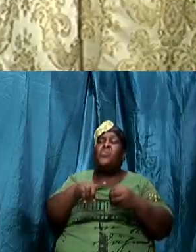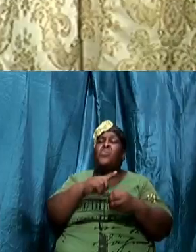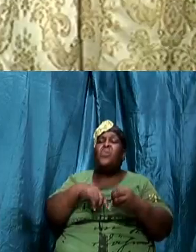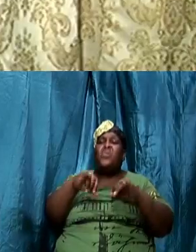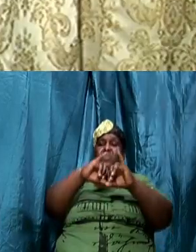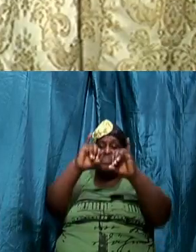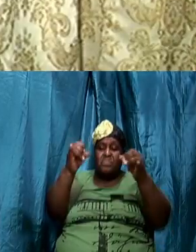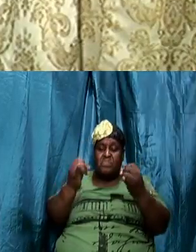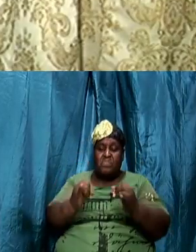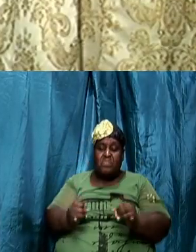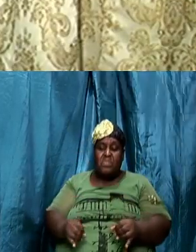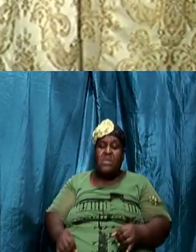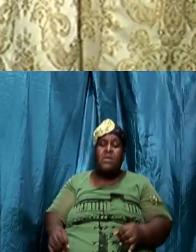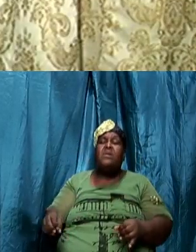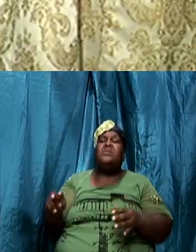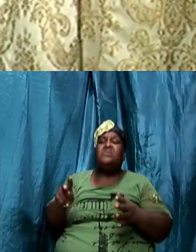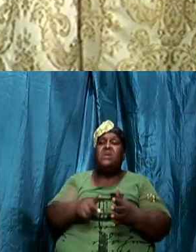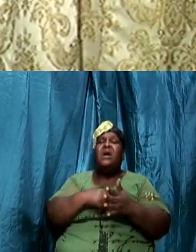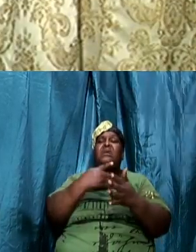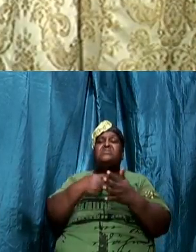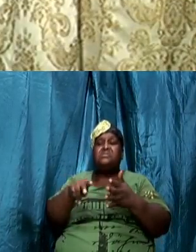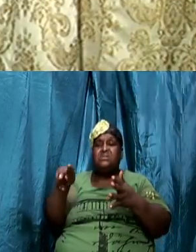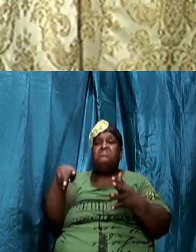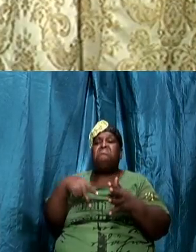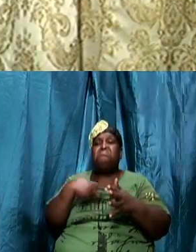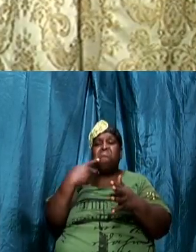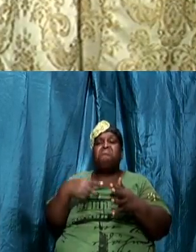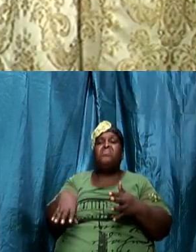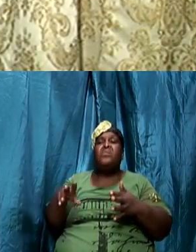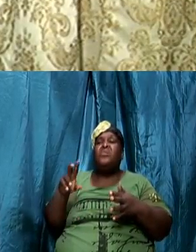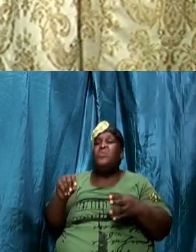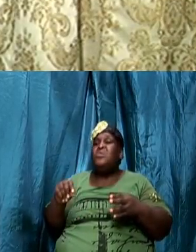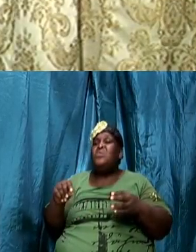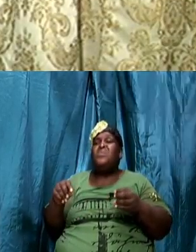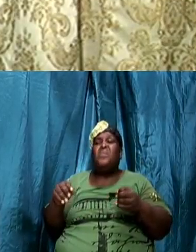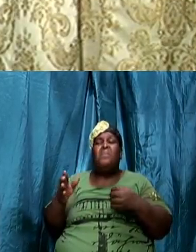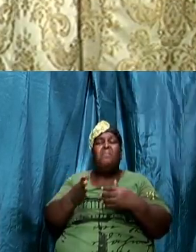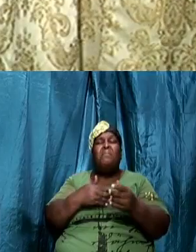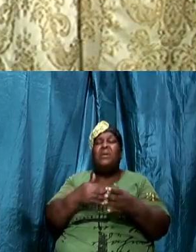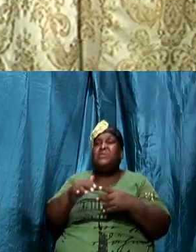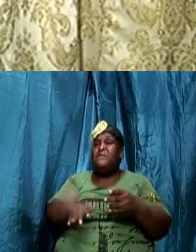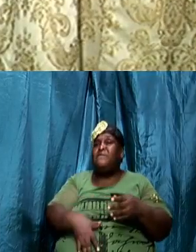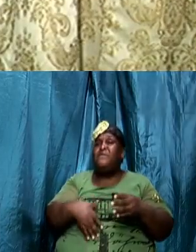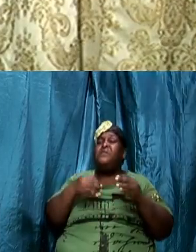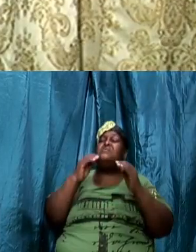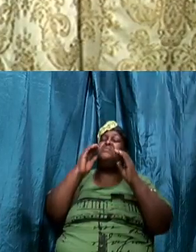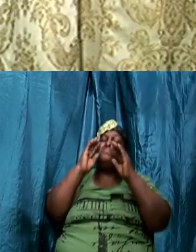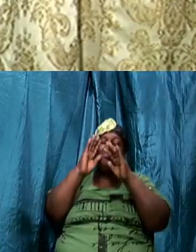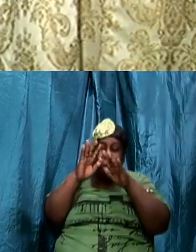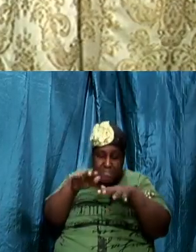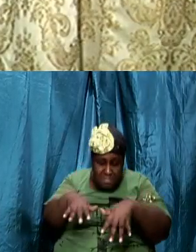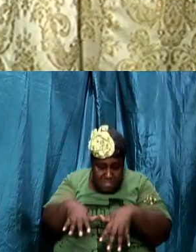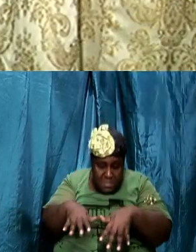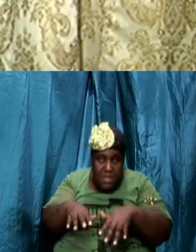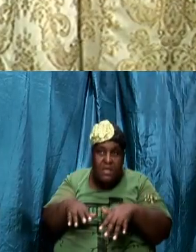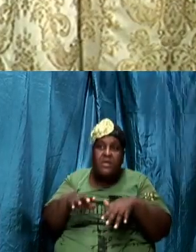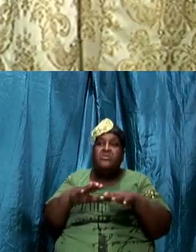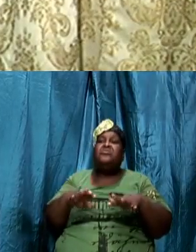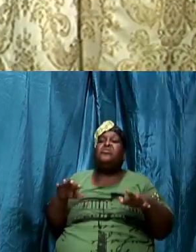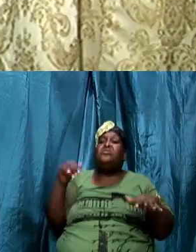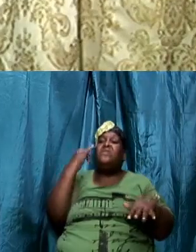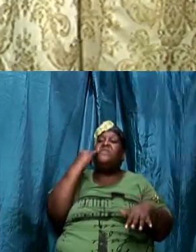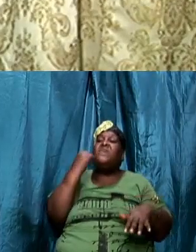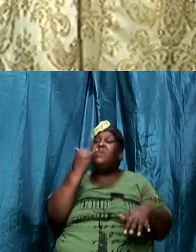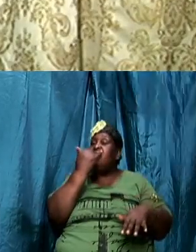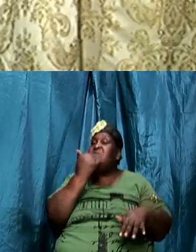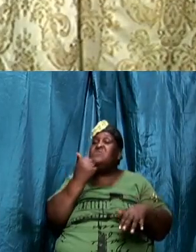were dancing. It doesn't matter if we feel to bow down at the altars, because the children of Israel that